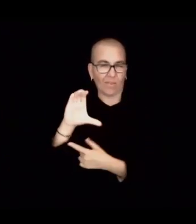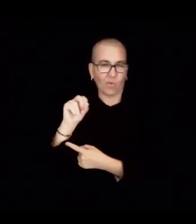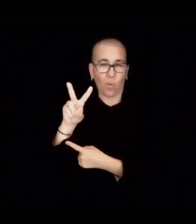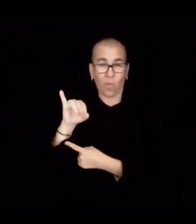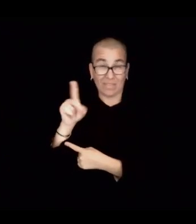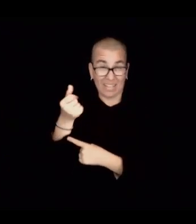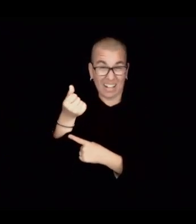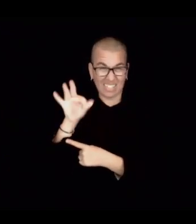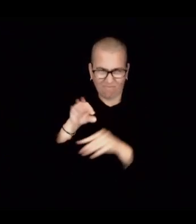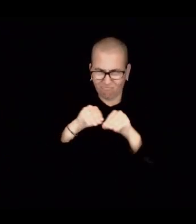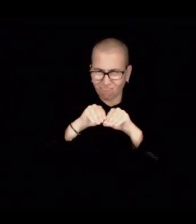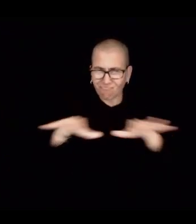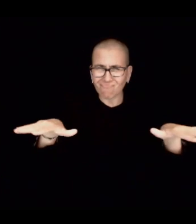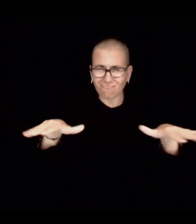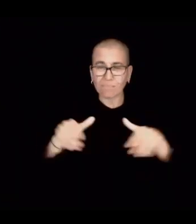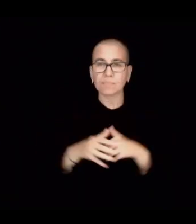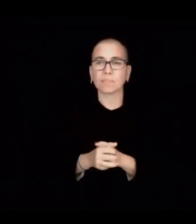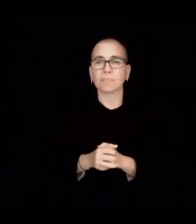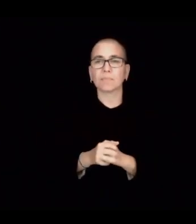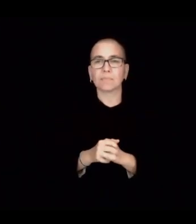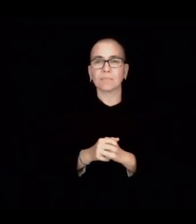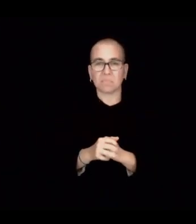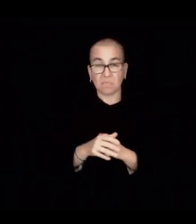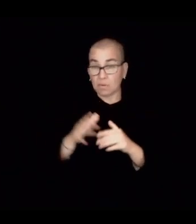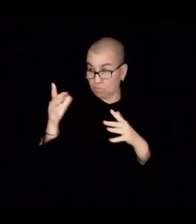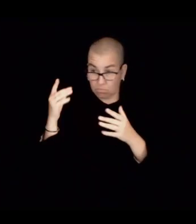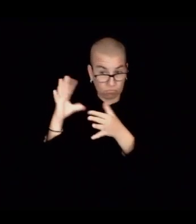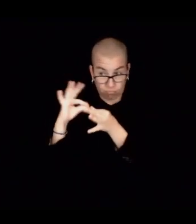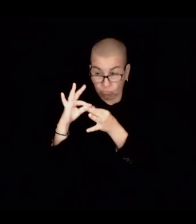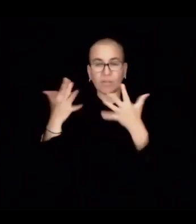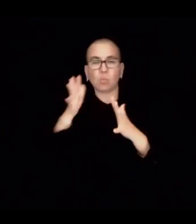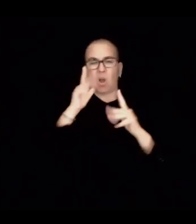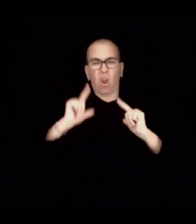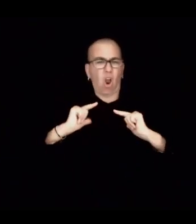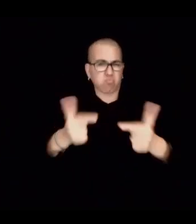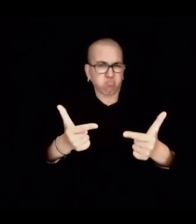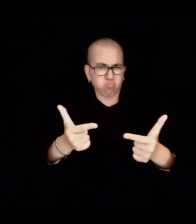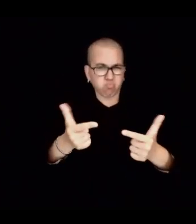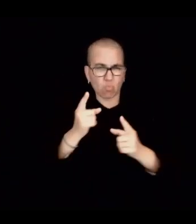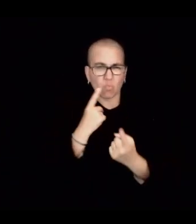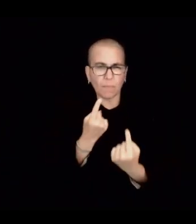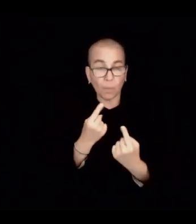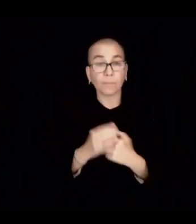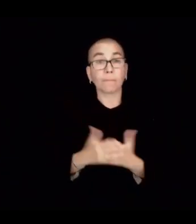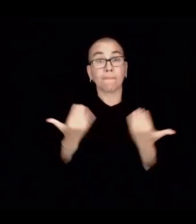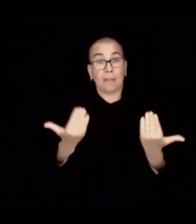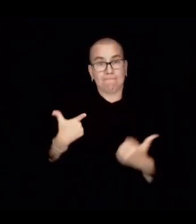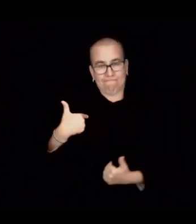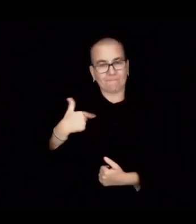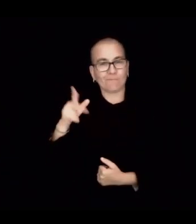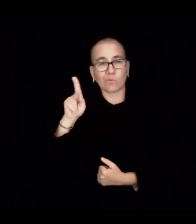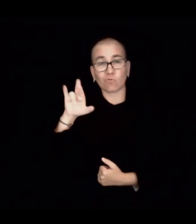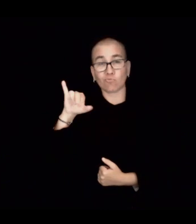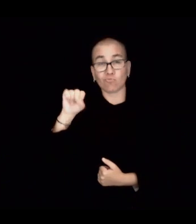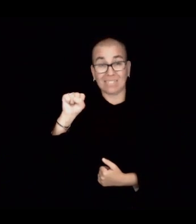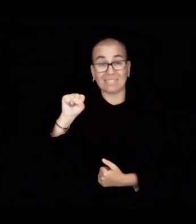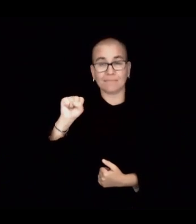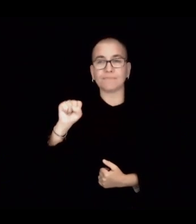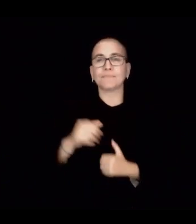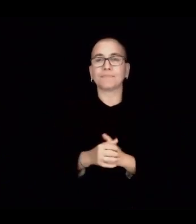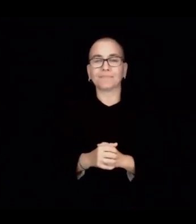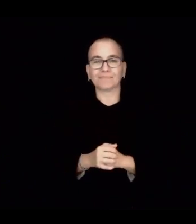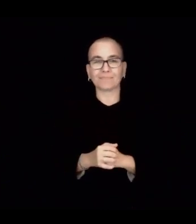I'll turn it over to Chris. Thank you, Mike. Globally, the total of the cases globally as